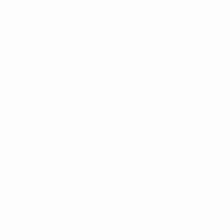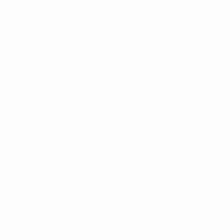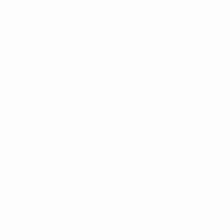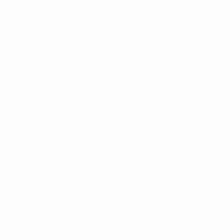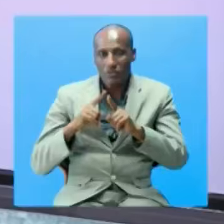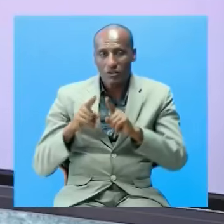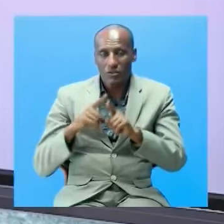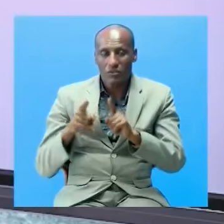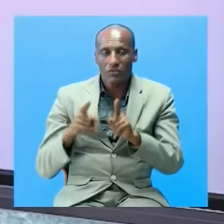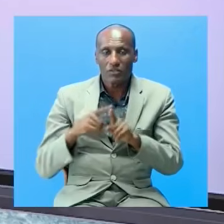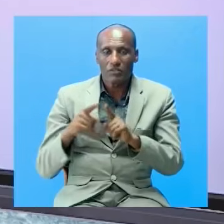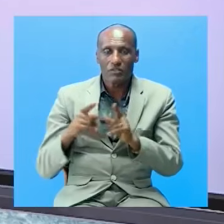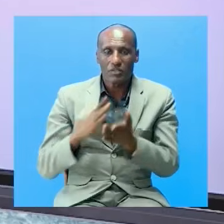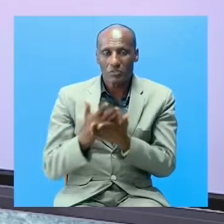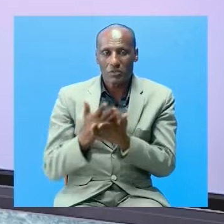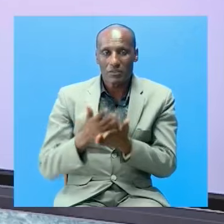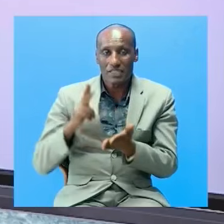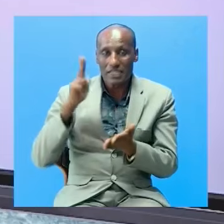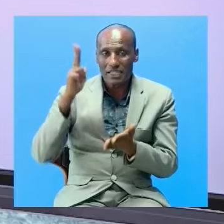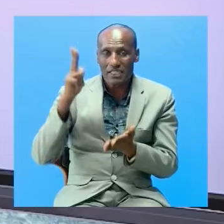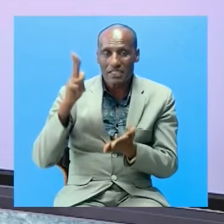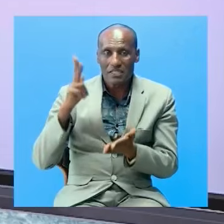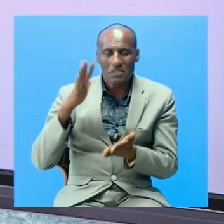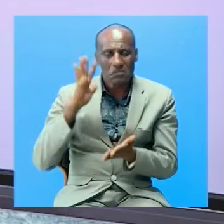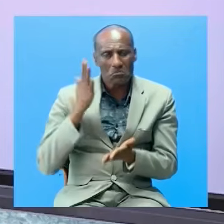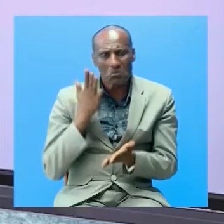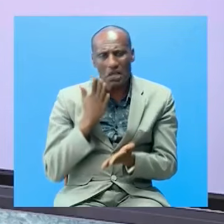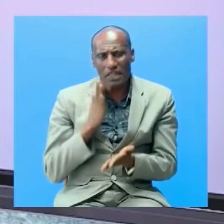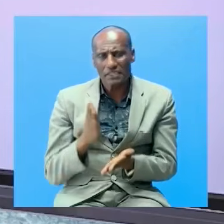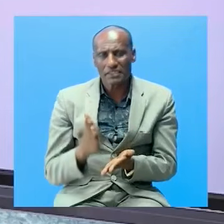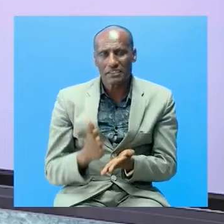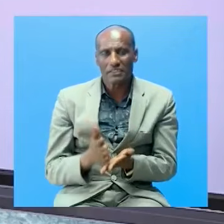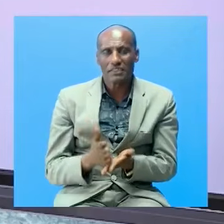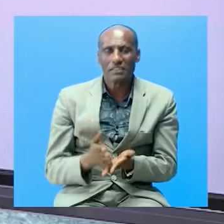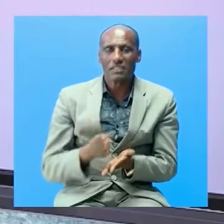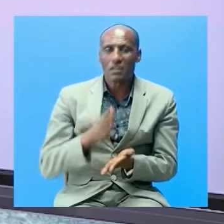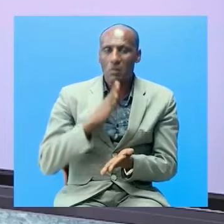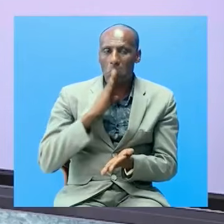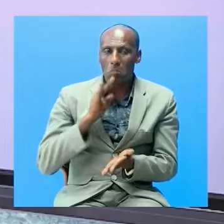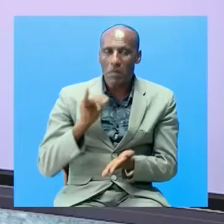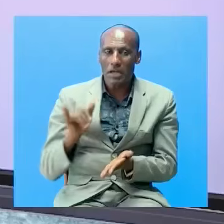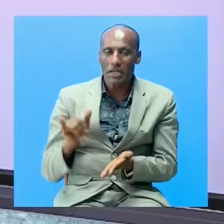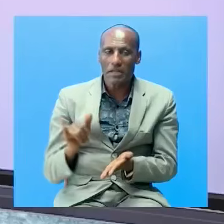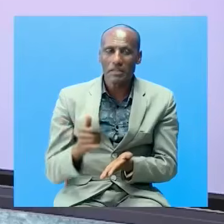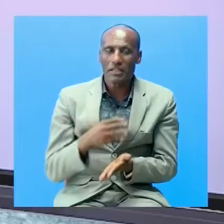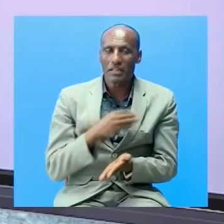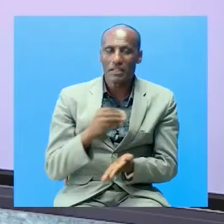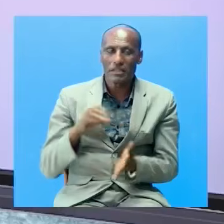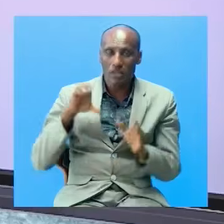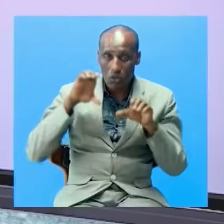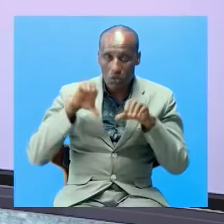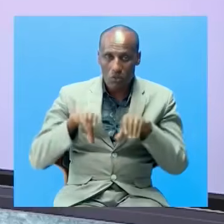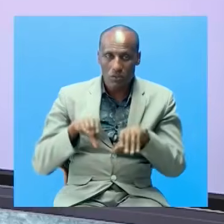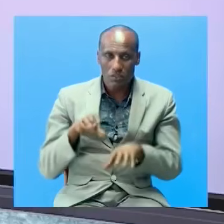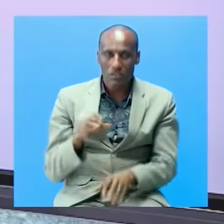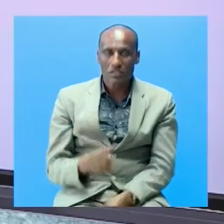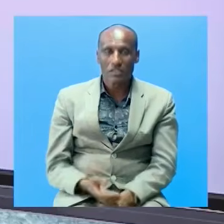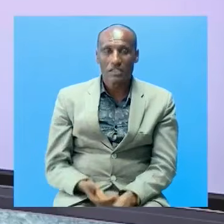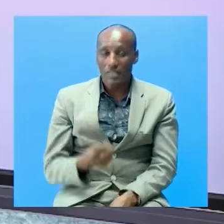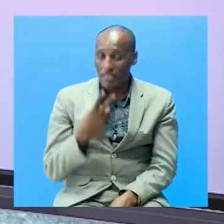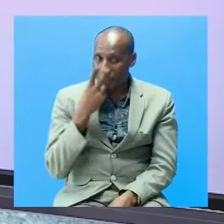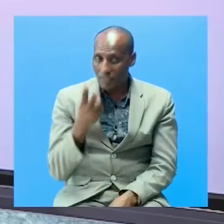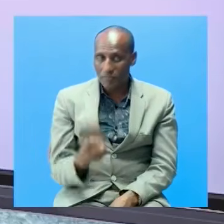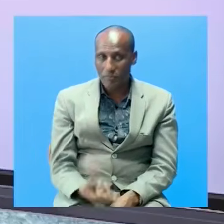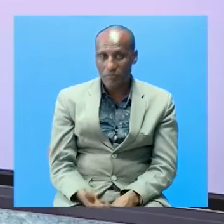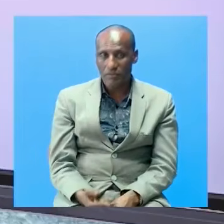Now, let me tell you what the differences of these three are. When we say might, what is the